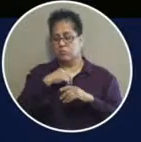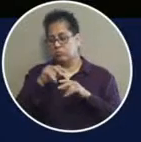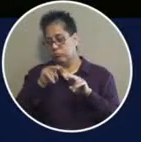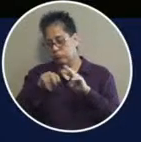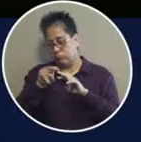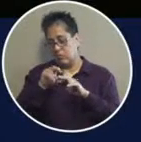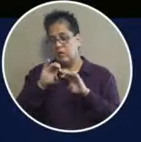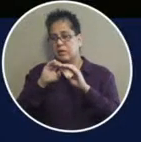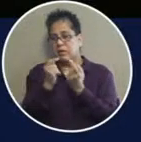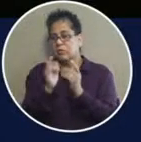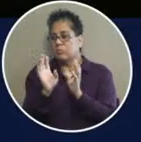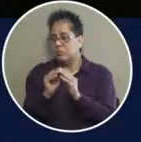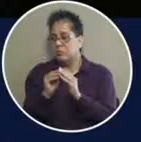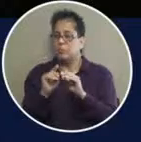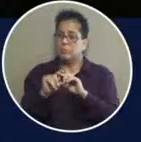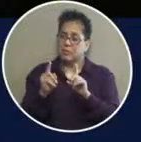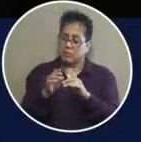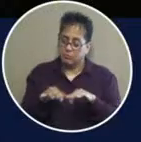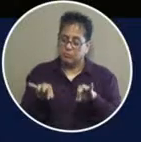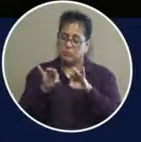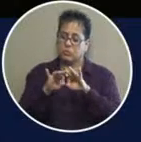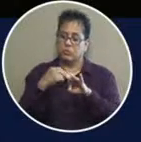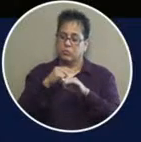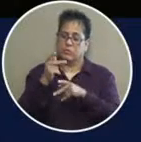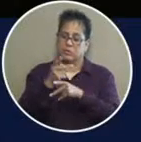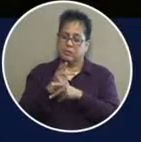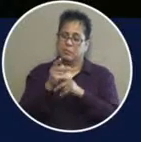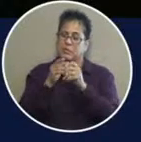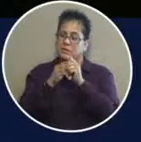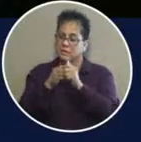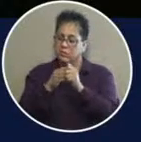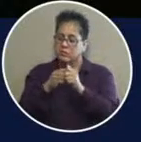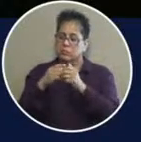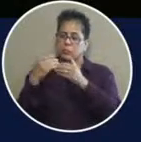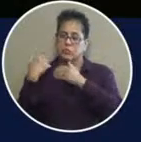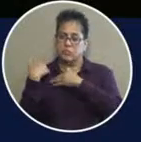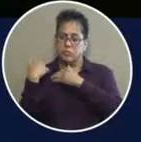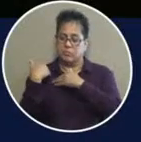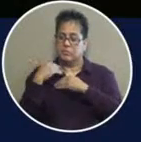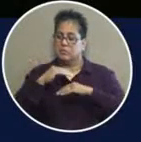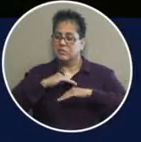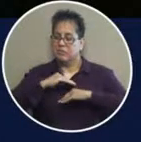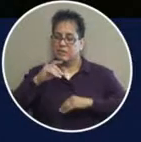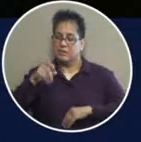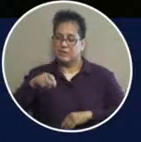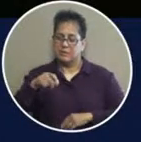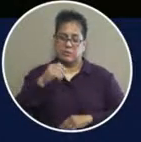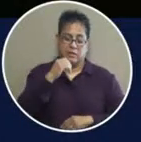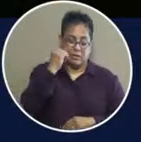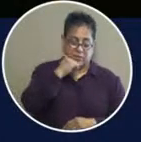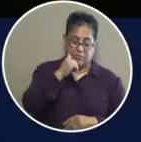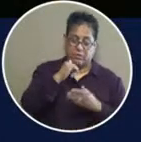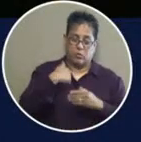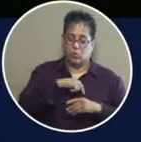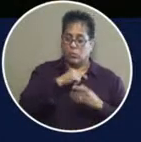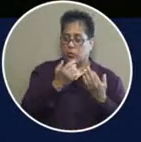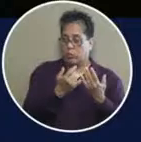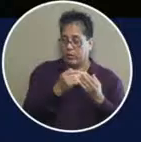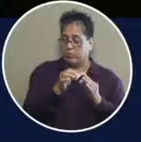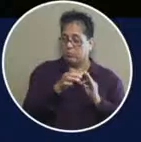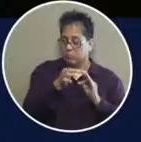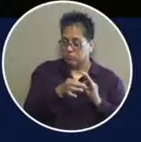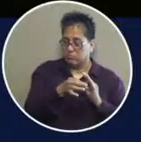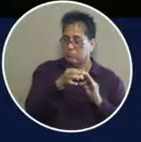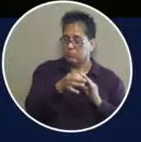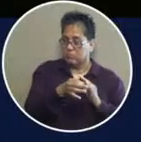council's meetings, so it's important that we take the leadership and we take the responsibility to meet their needs. Every day we wait is another day that our friends and